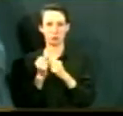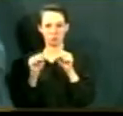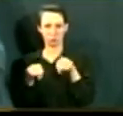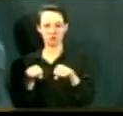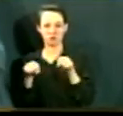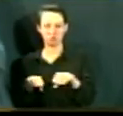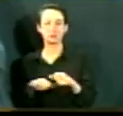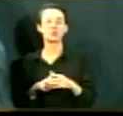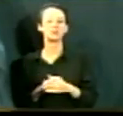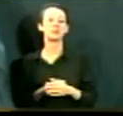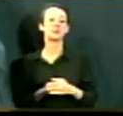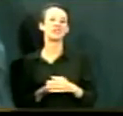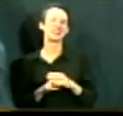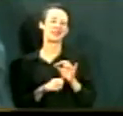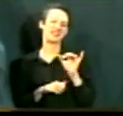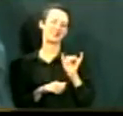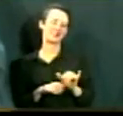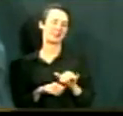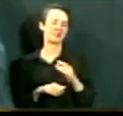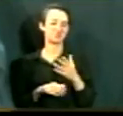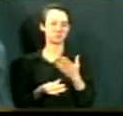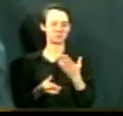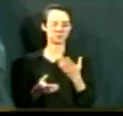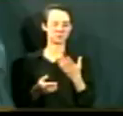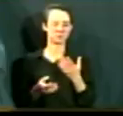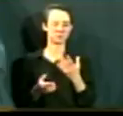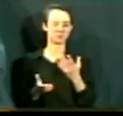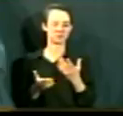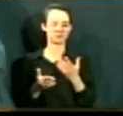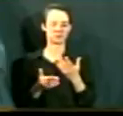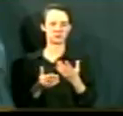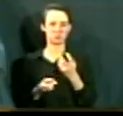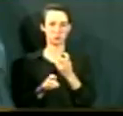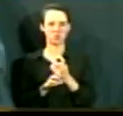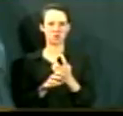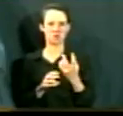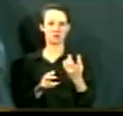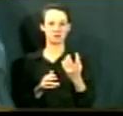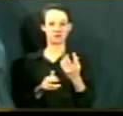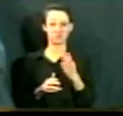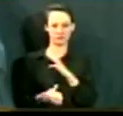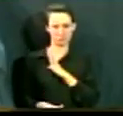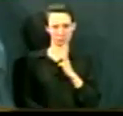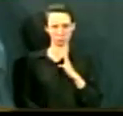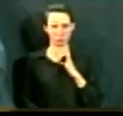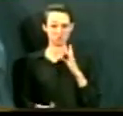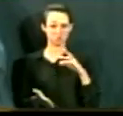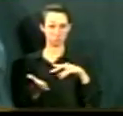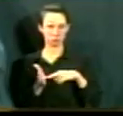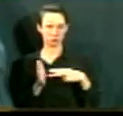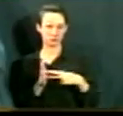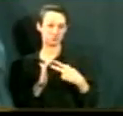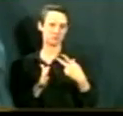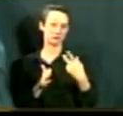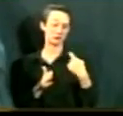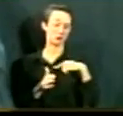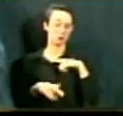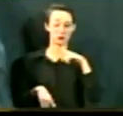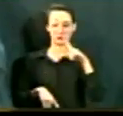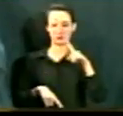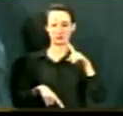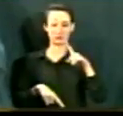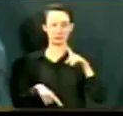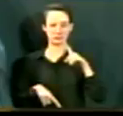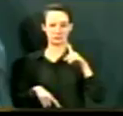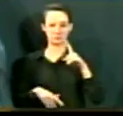if we get any increases as a board, I'm just asking, as a board, does that mean we have no choice but to